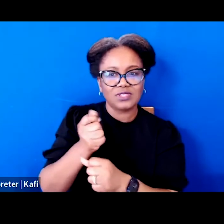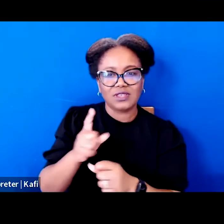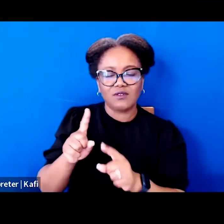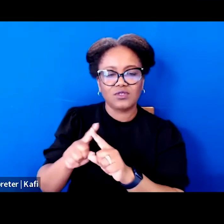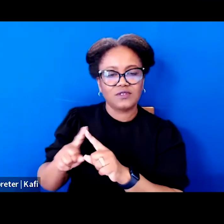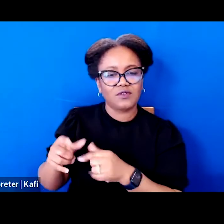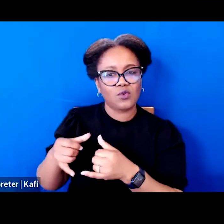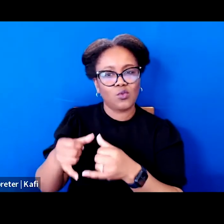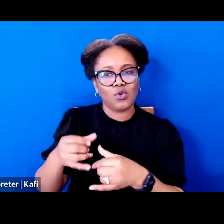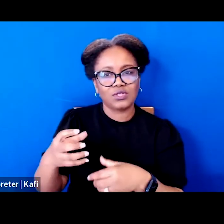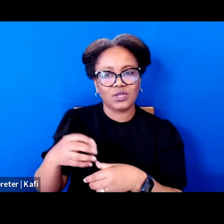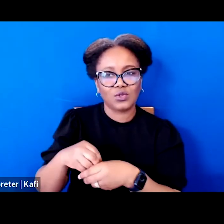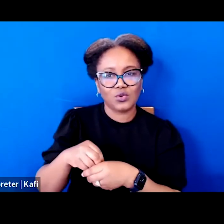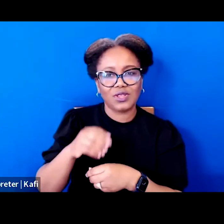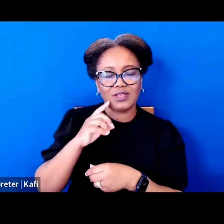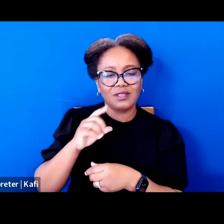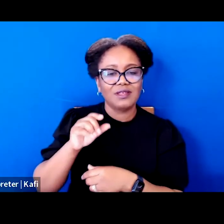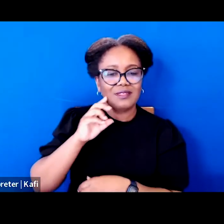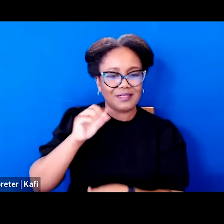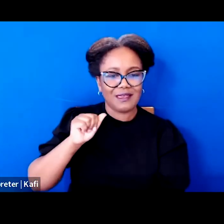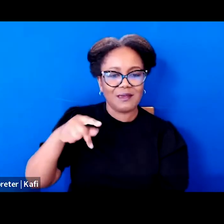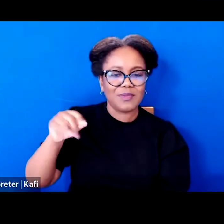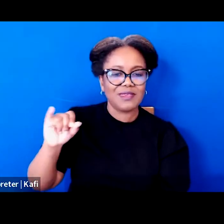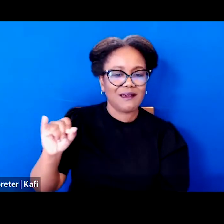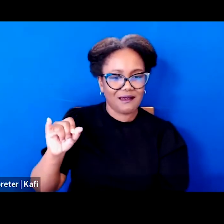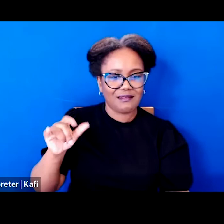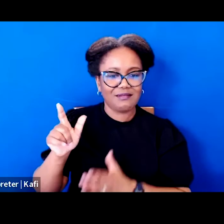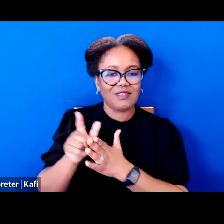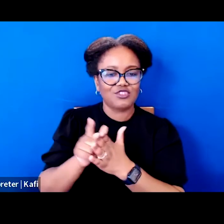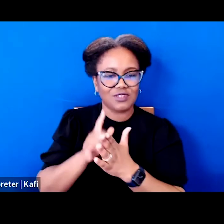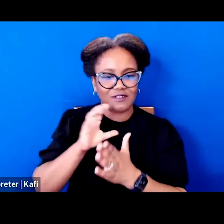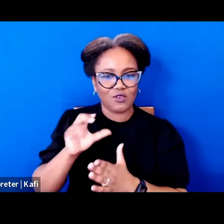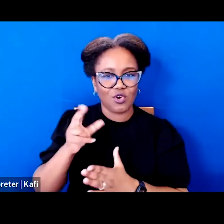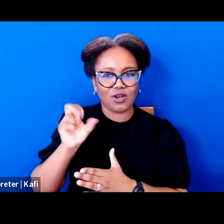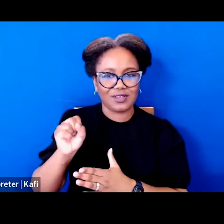Pacific Islander Legislative Caucus Excellence in Civil Rights Award.